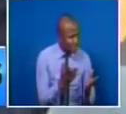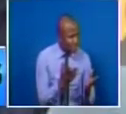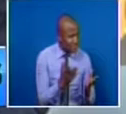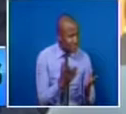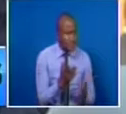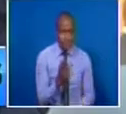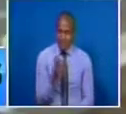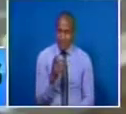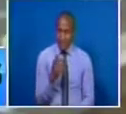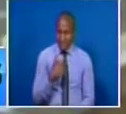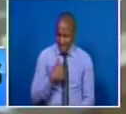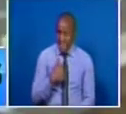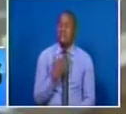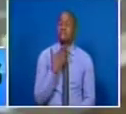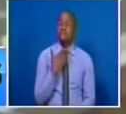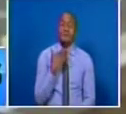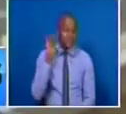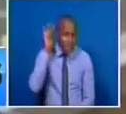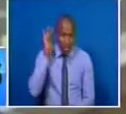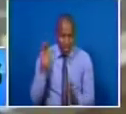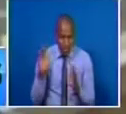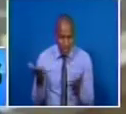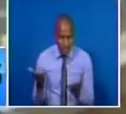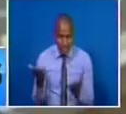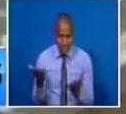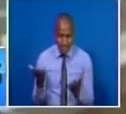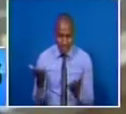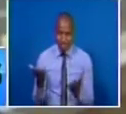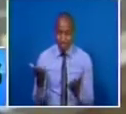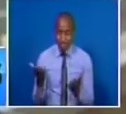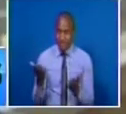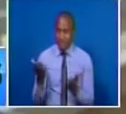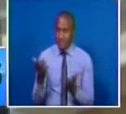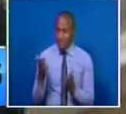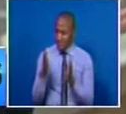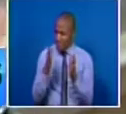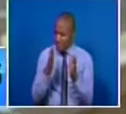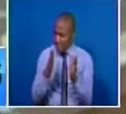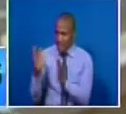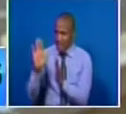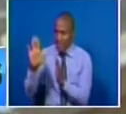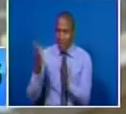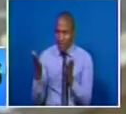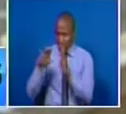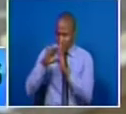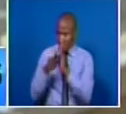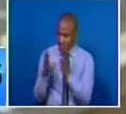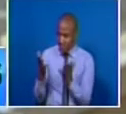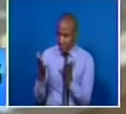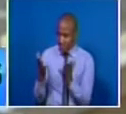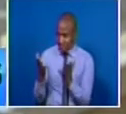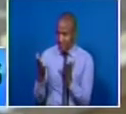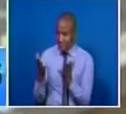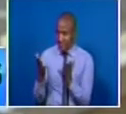Yes. One of the things that I really would like to hear from the candidates today is what plan do they have? Of course, the usual, my pet topic